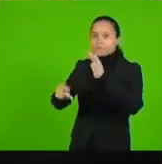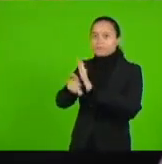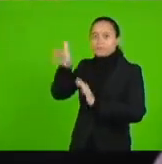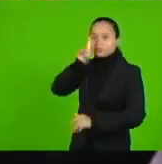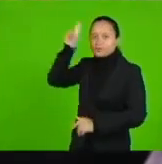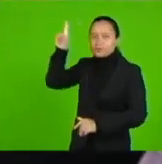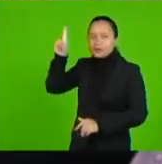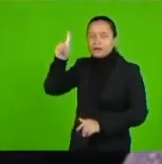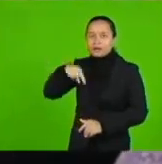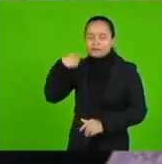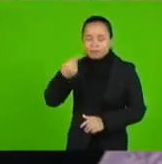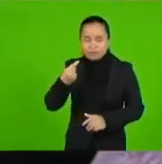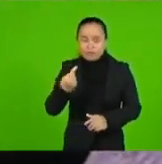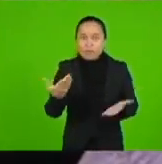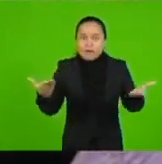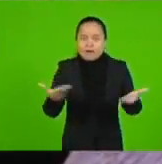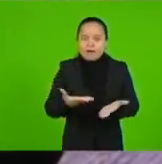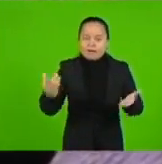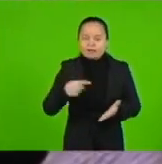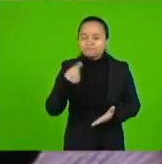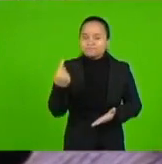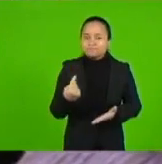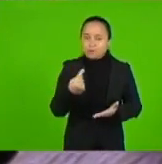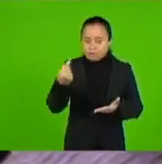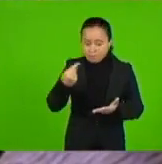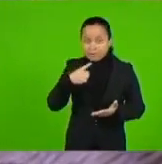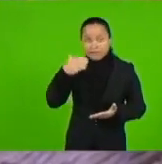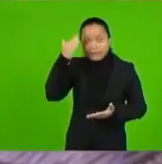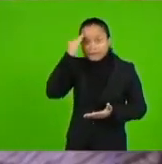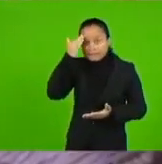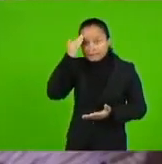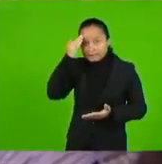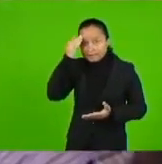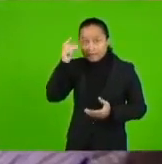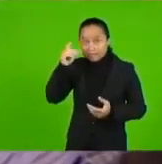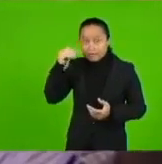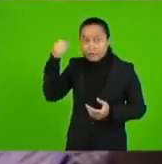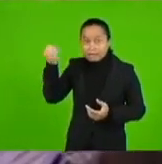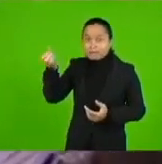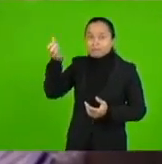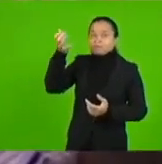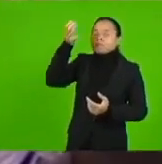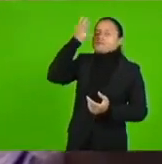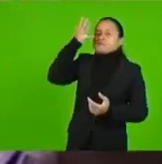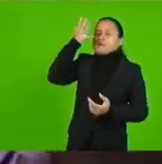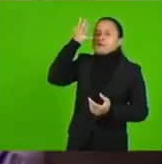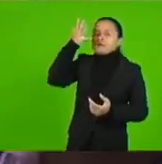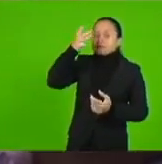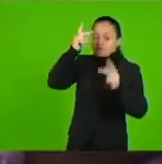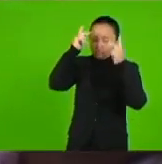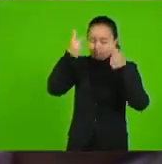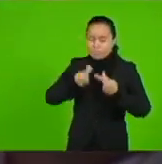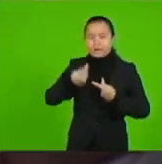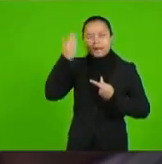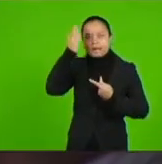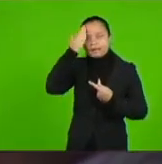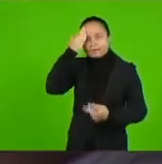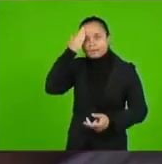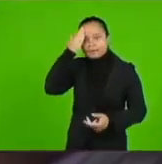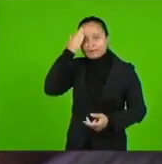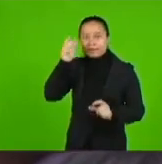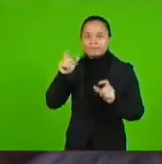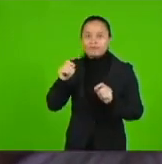comes from God. It causes us to transcend to beyond the human measure. It causes men to leave the project of